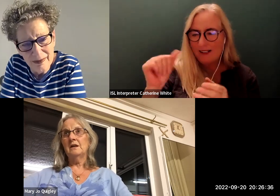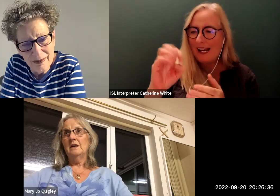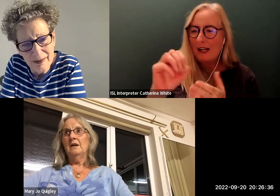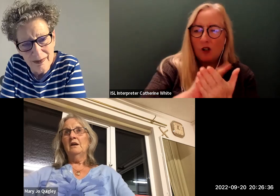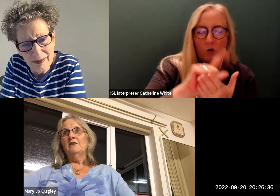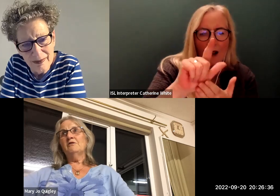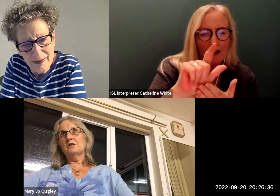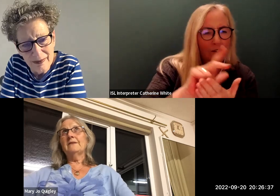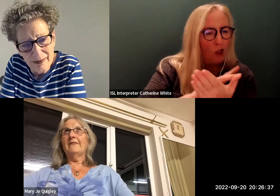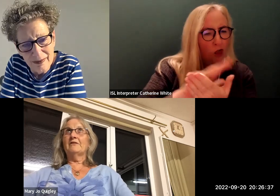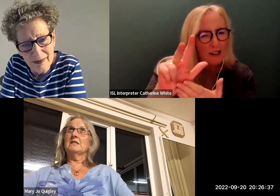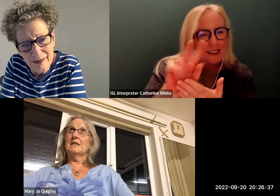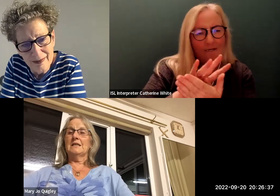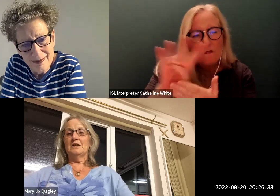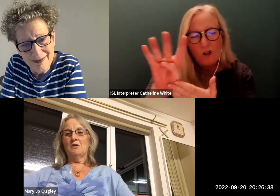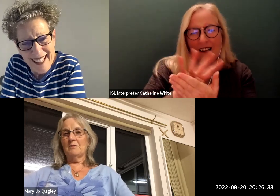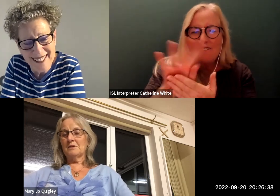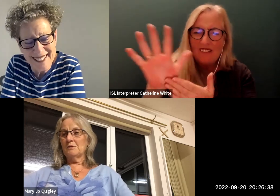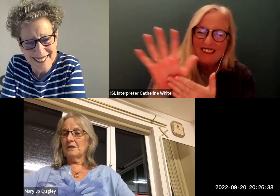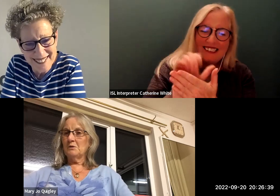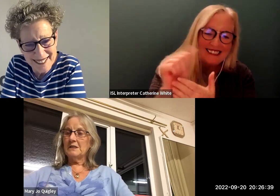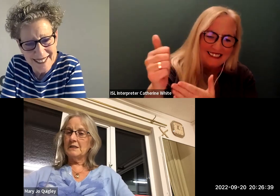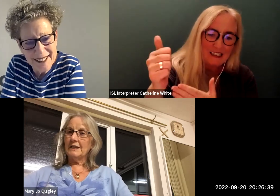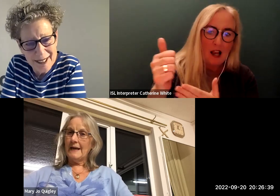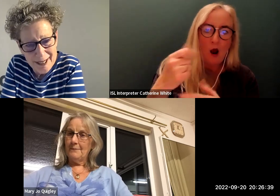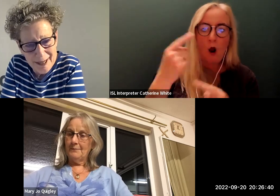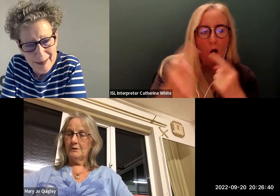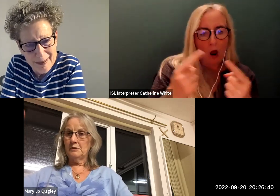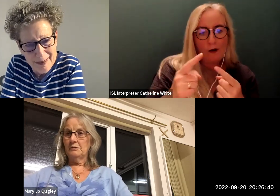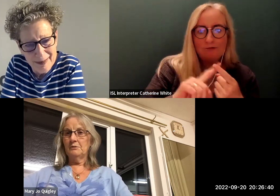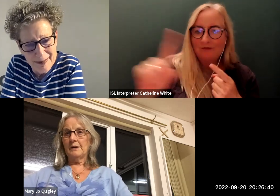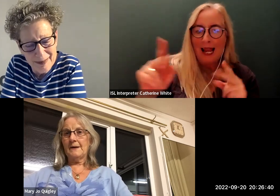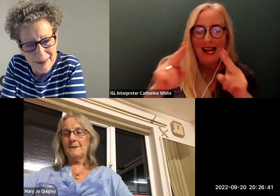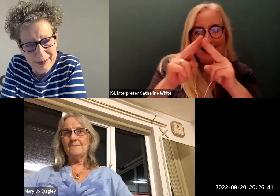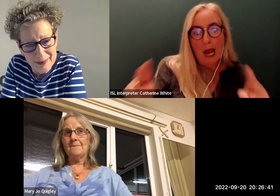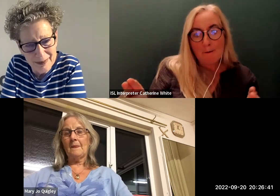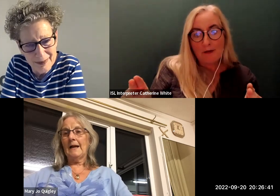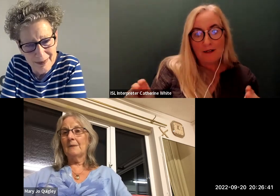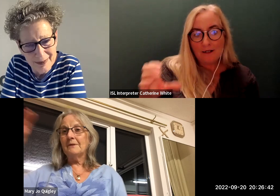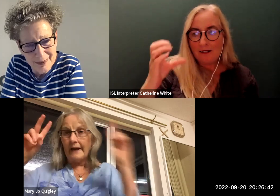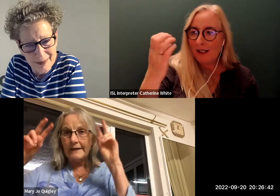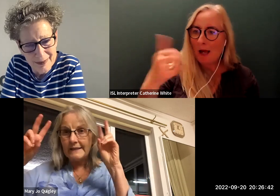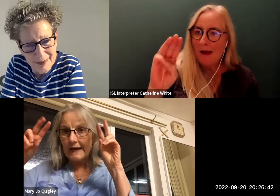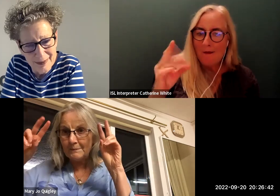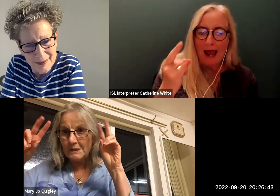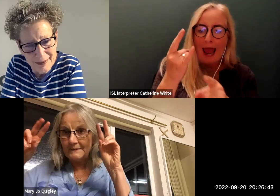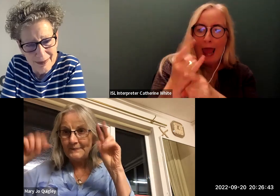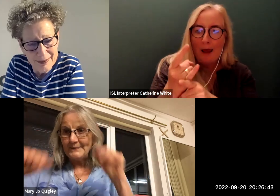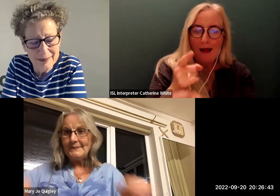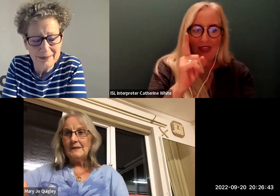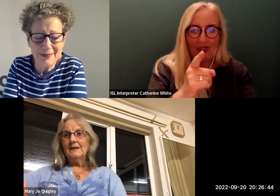13, 14, 15, 16, you know, I was always sent away to camp to help the